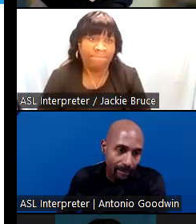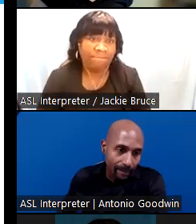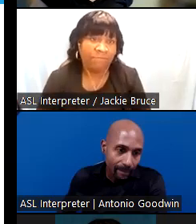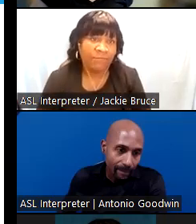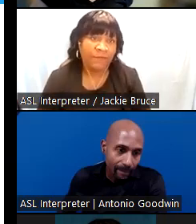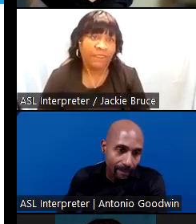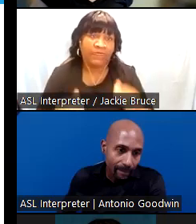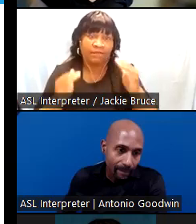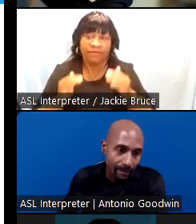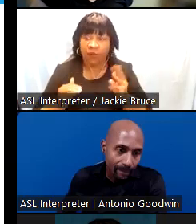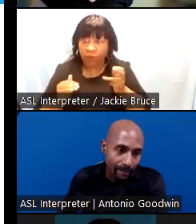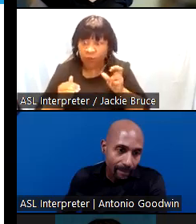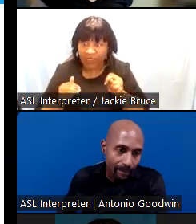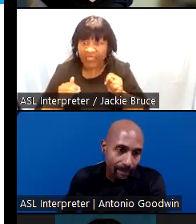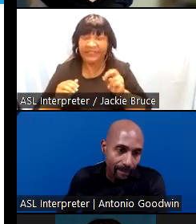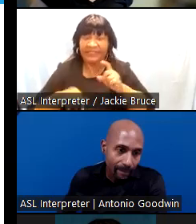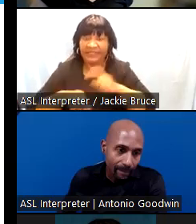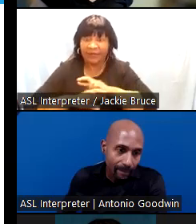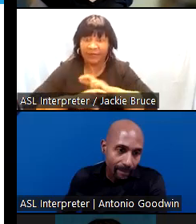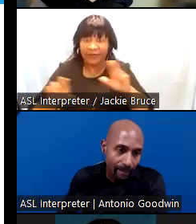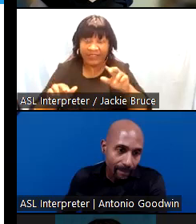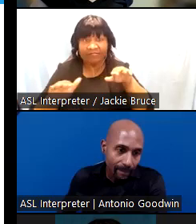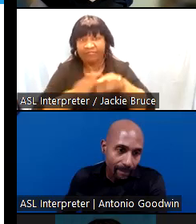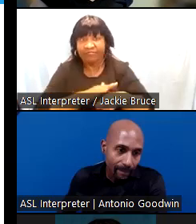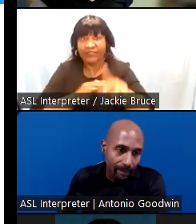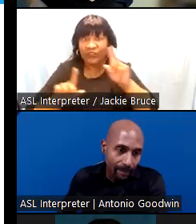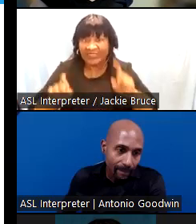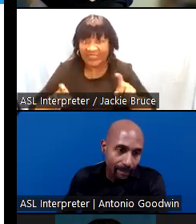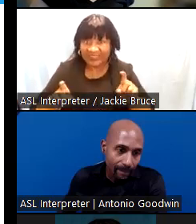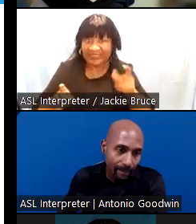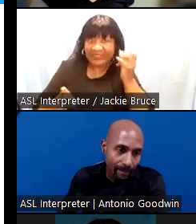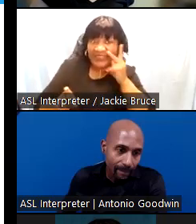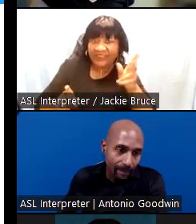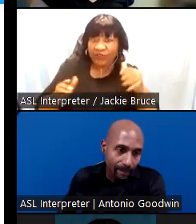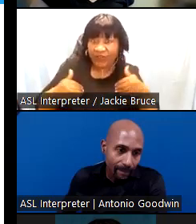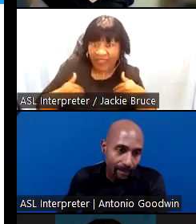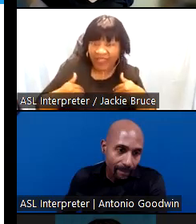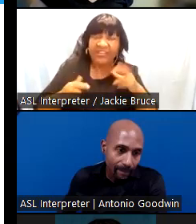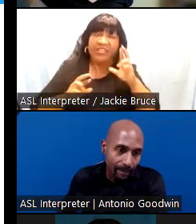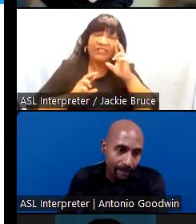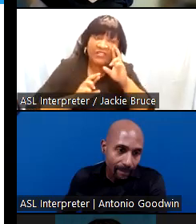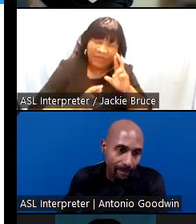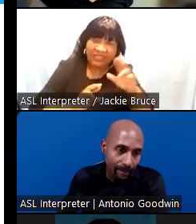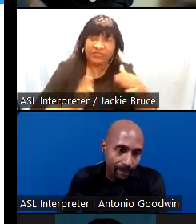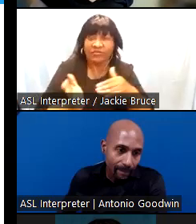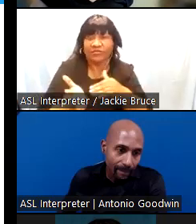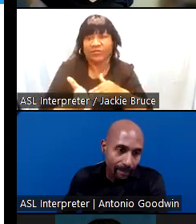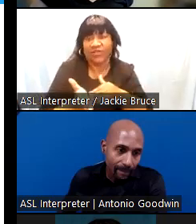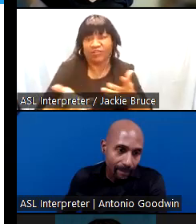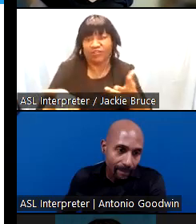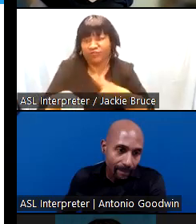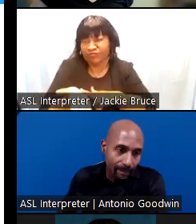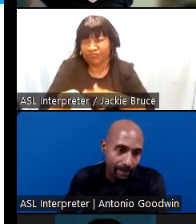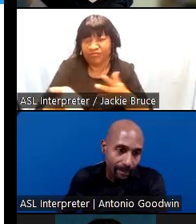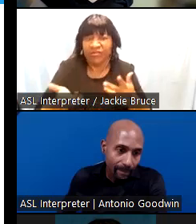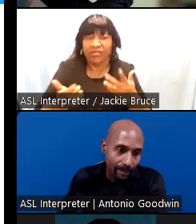And then when you go to get tested, if you go to get tested, you want to be respectful for the provider. So you